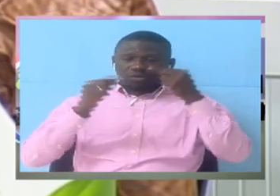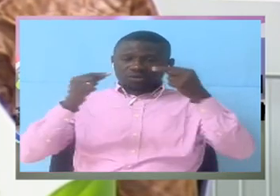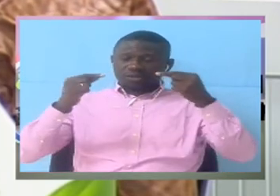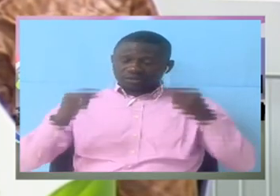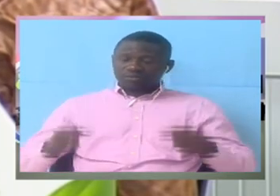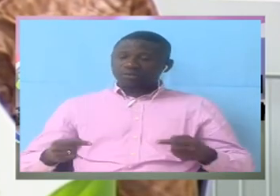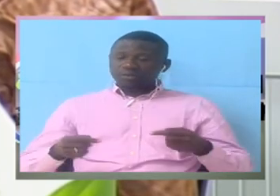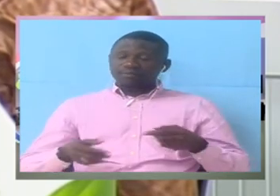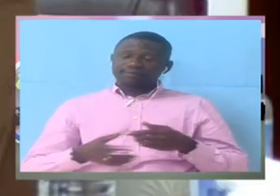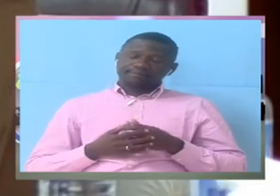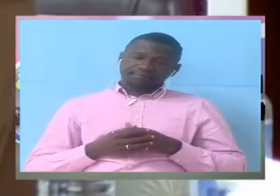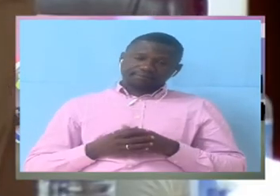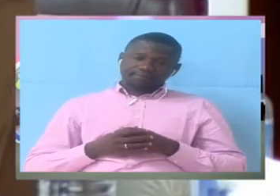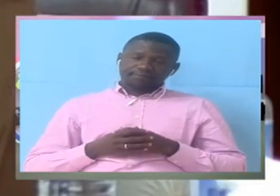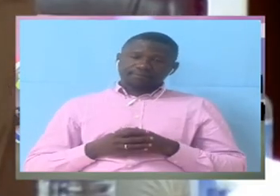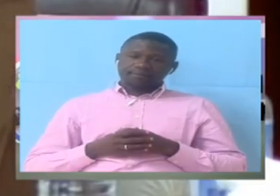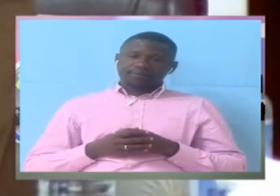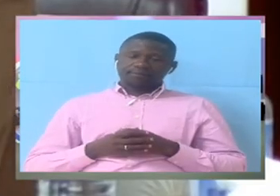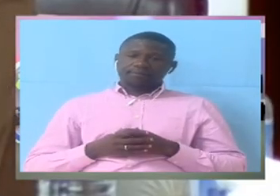And for